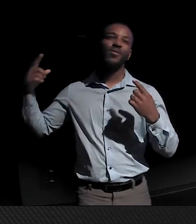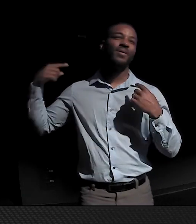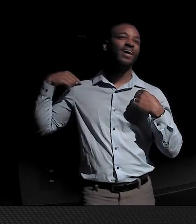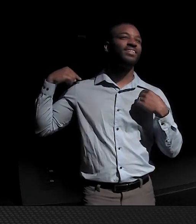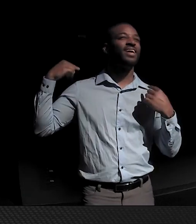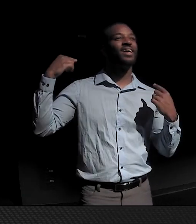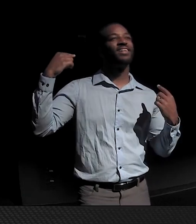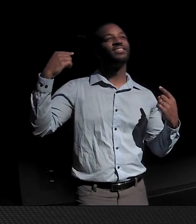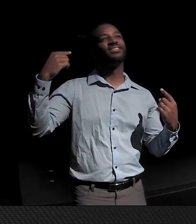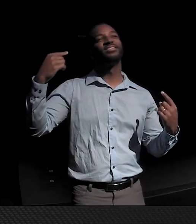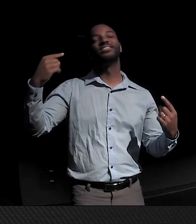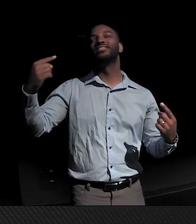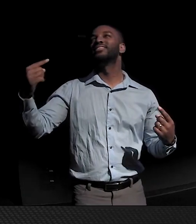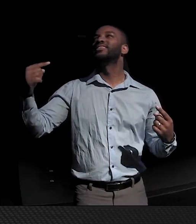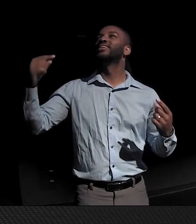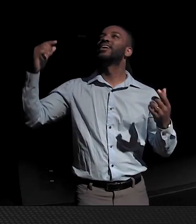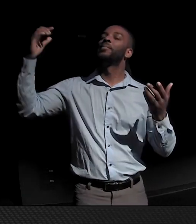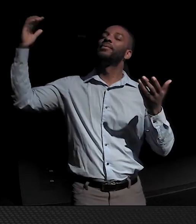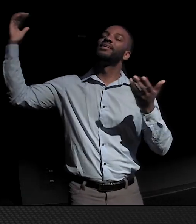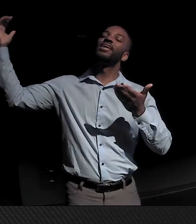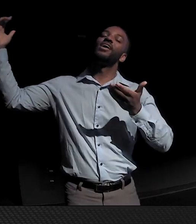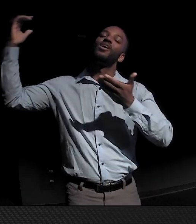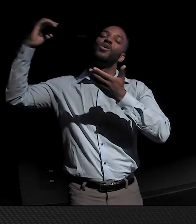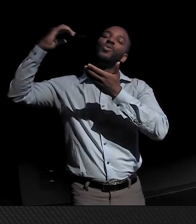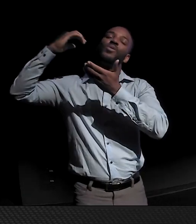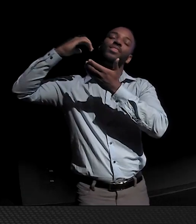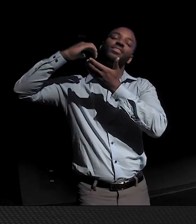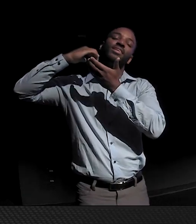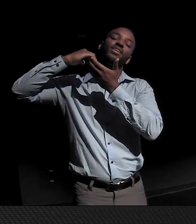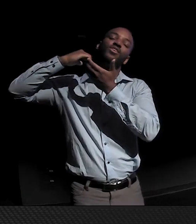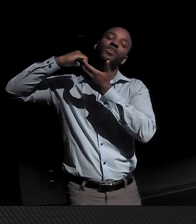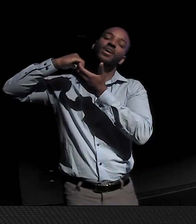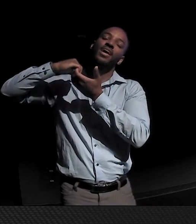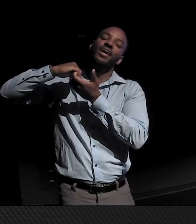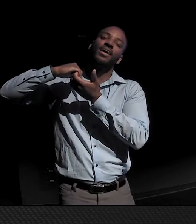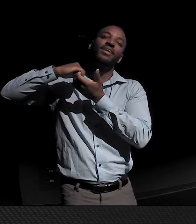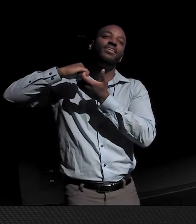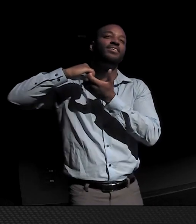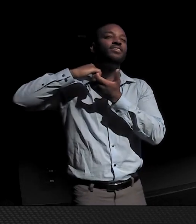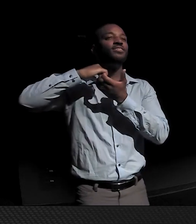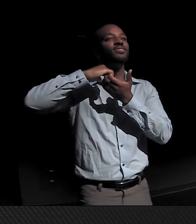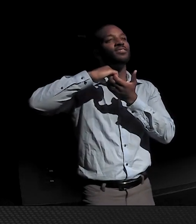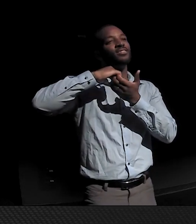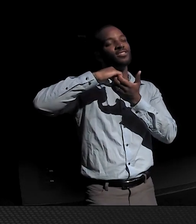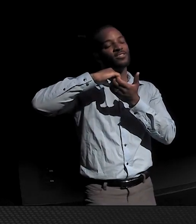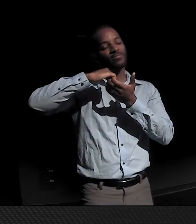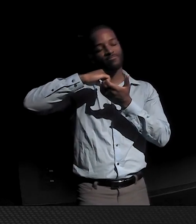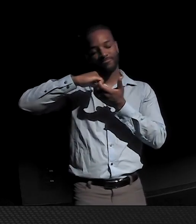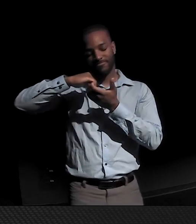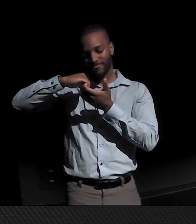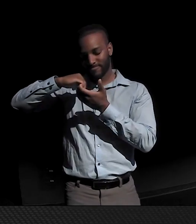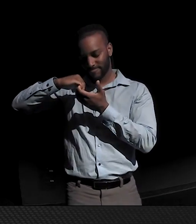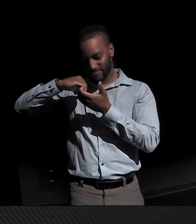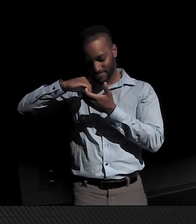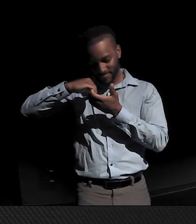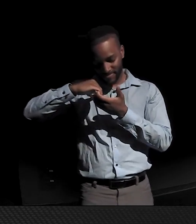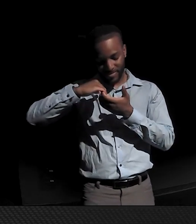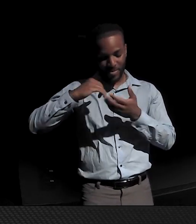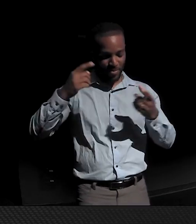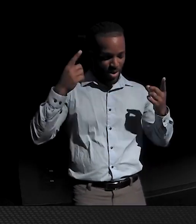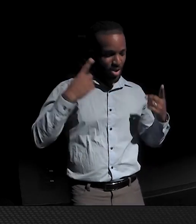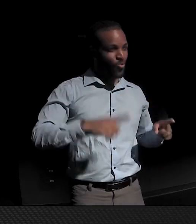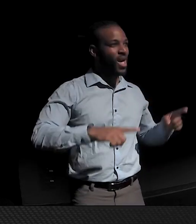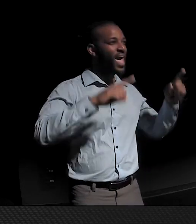In all my days, I've been held in your hands. From